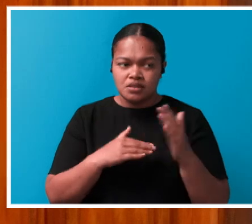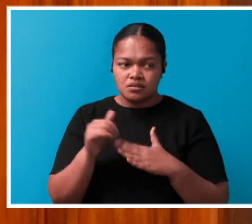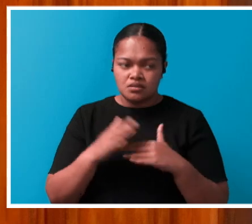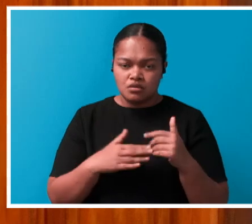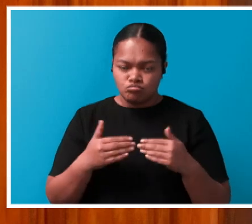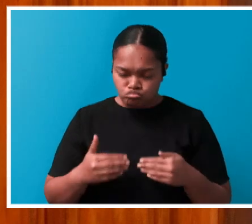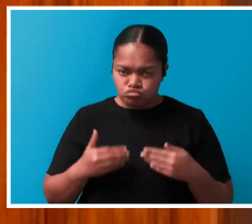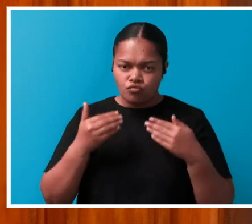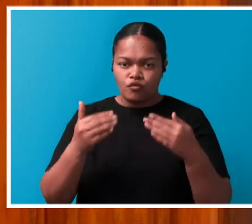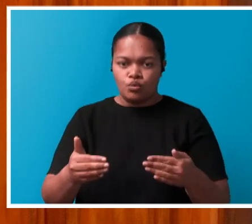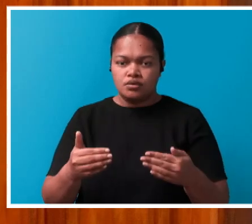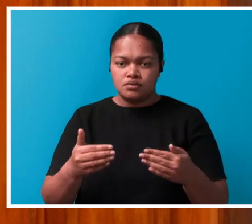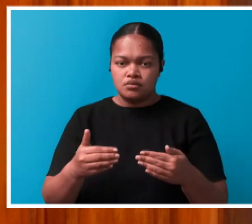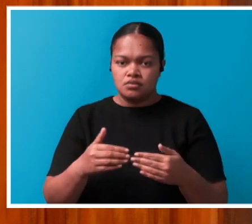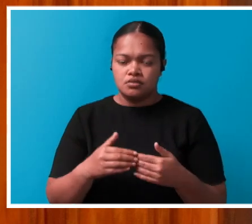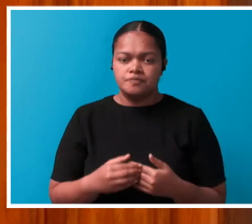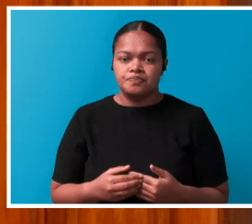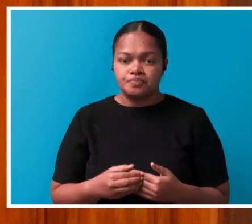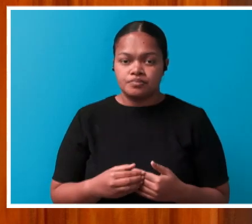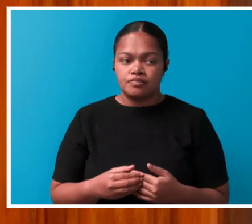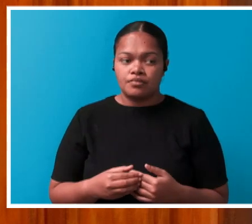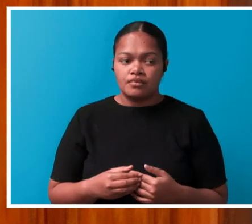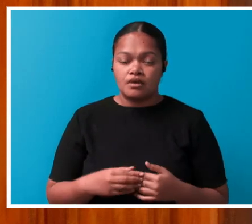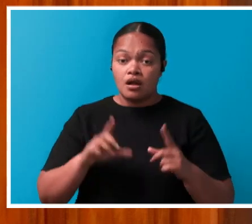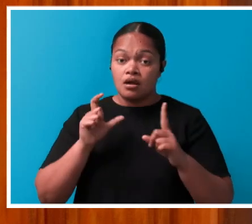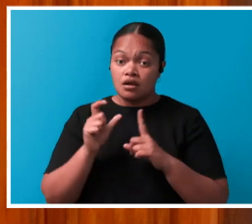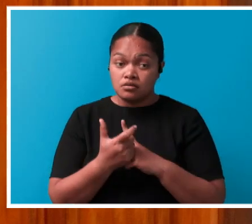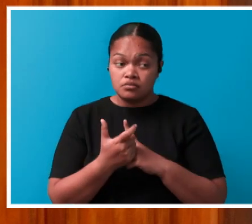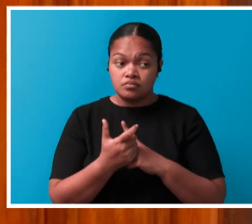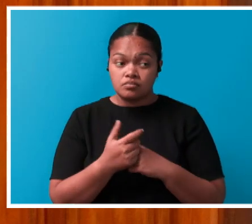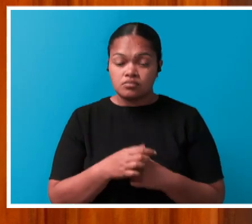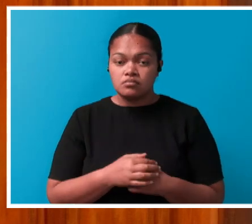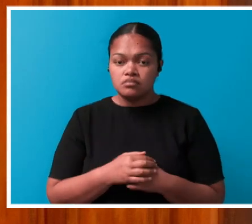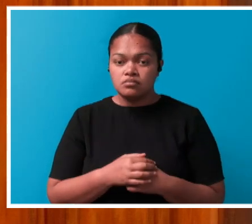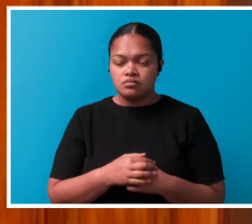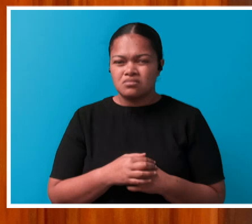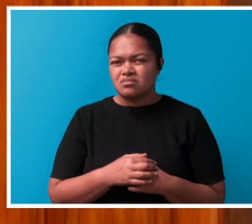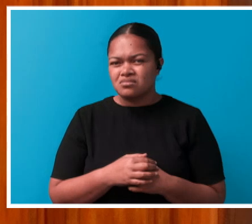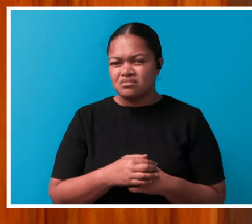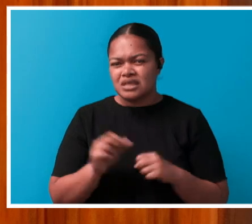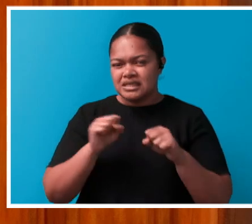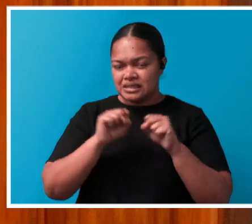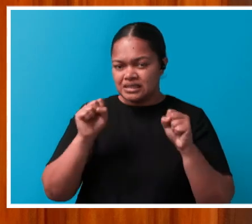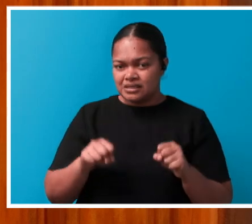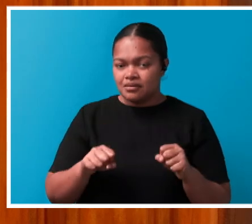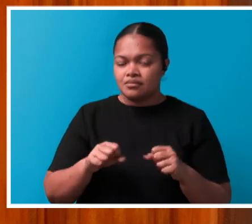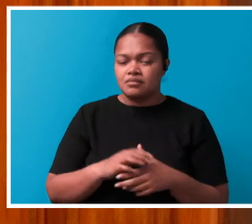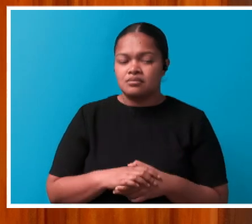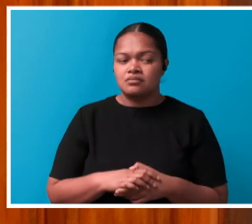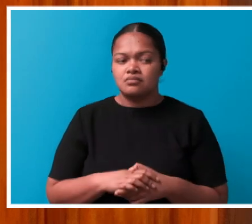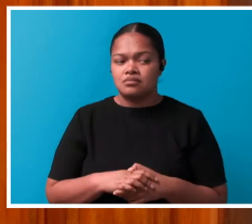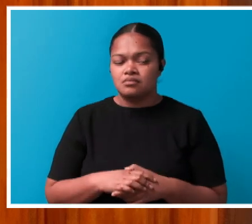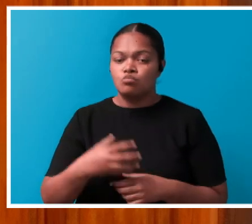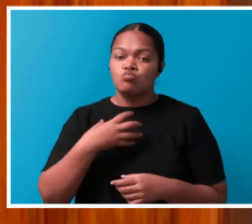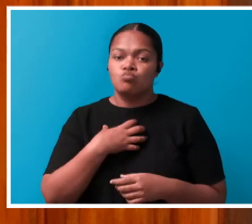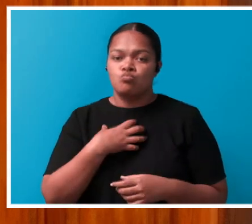forward. With it, it was a culture that such a system creates that takes much more